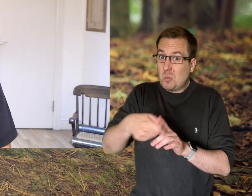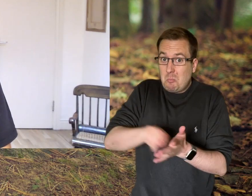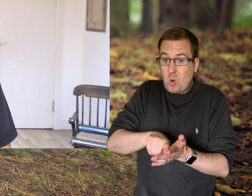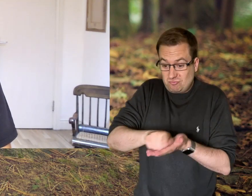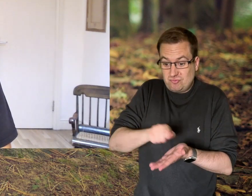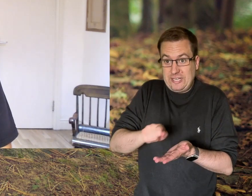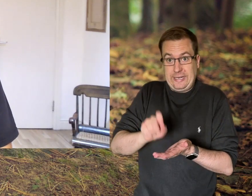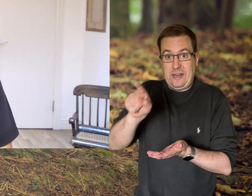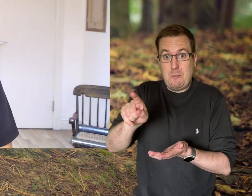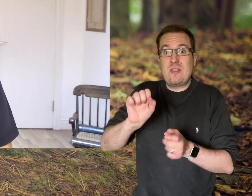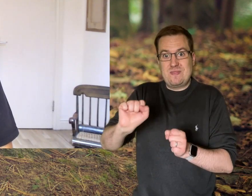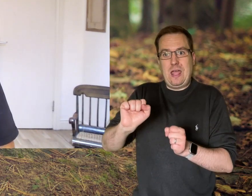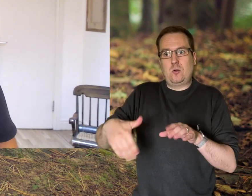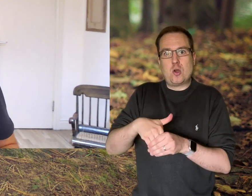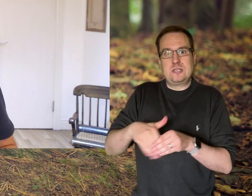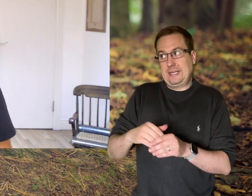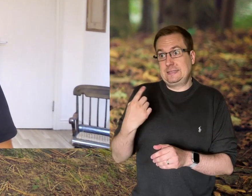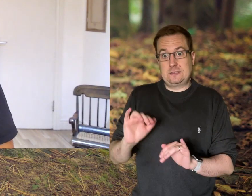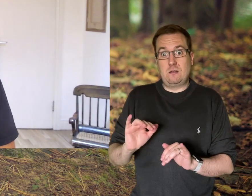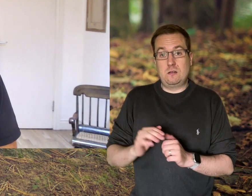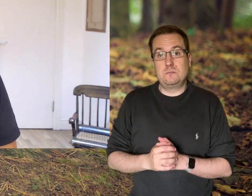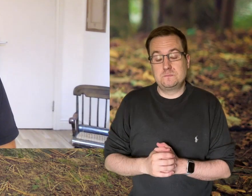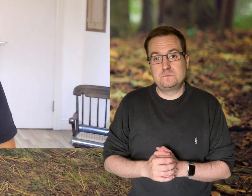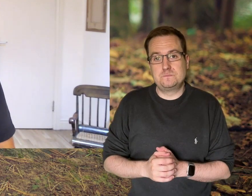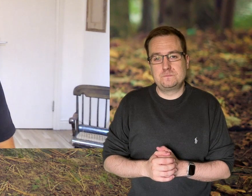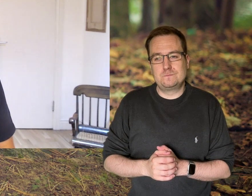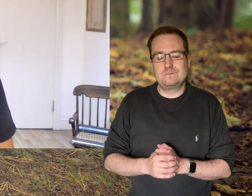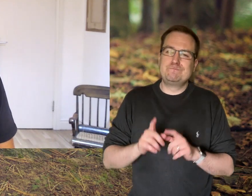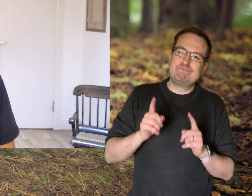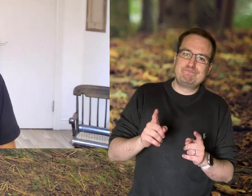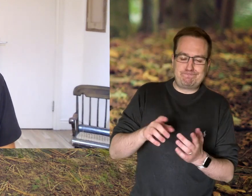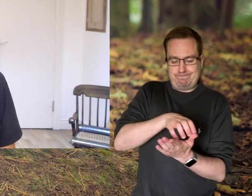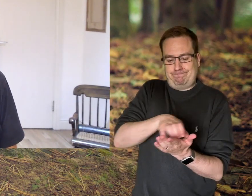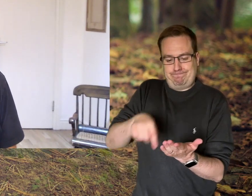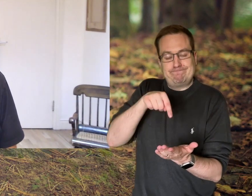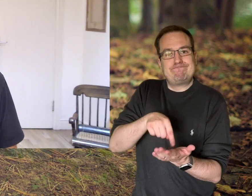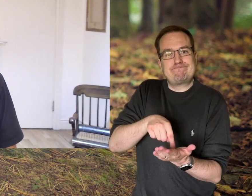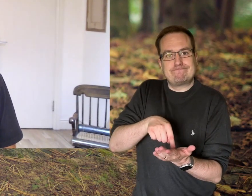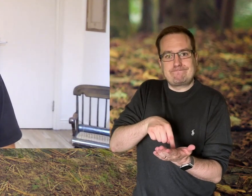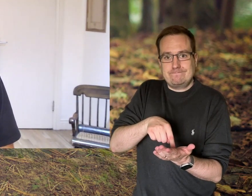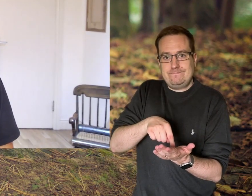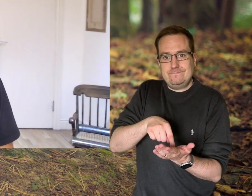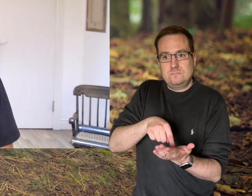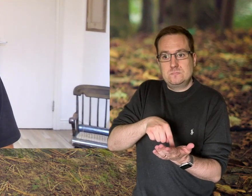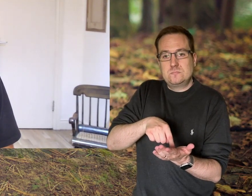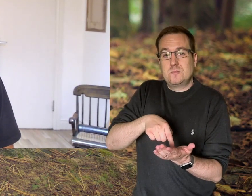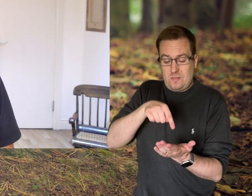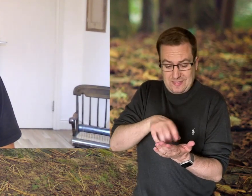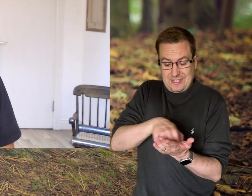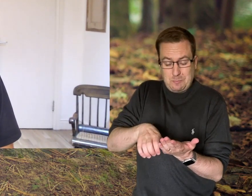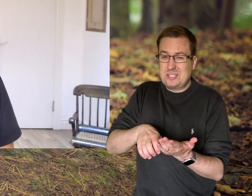into. Now, before I read the passage, I just want to mention that this passage in the past has been